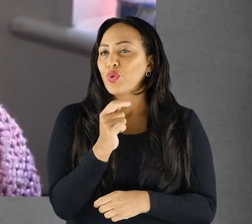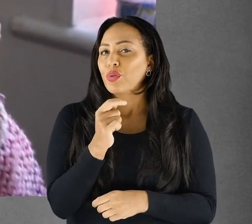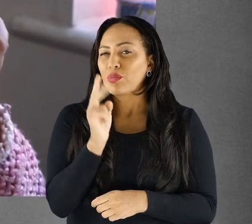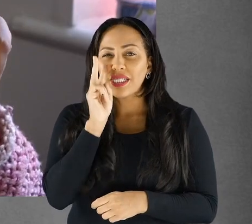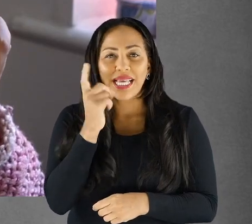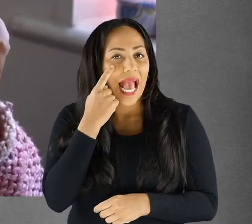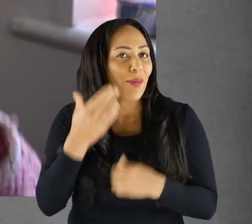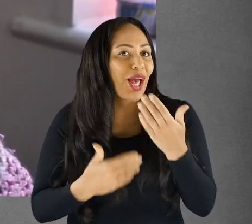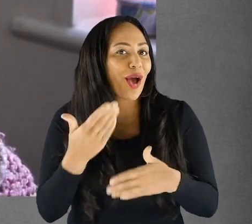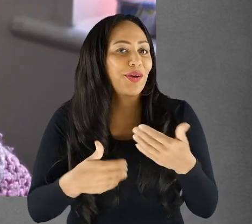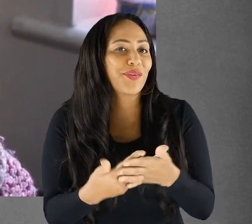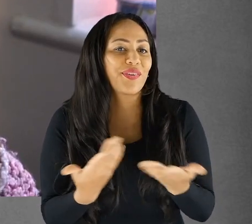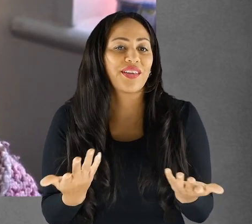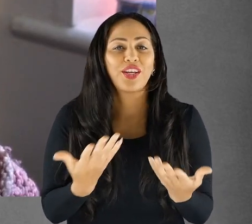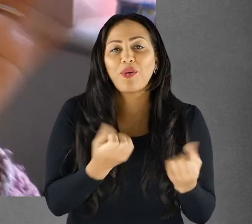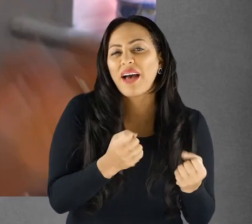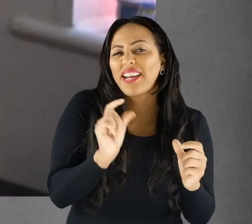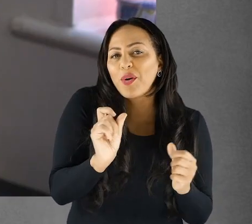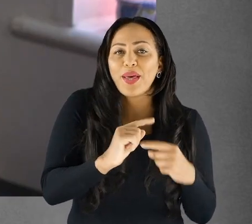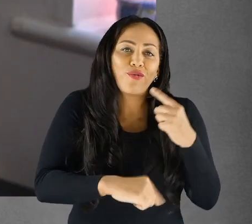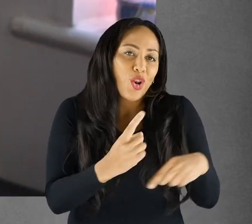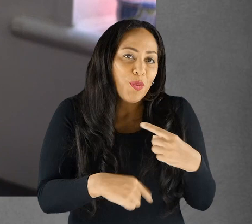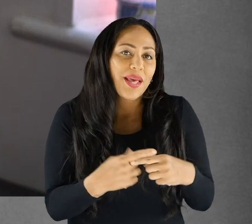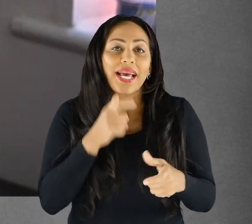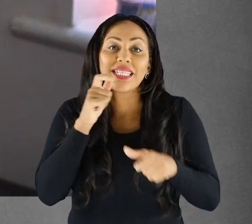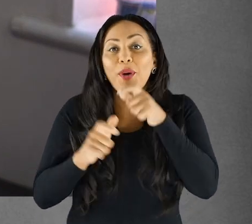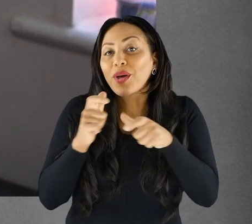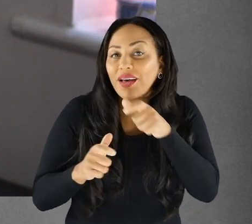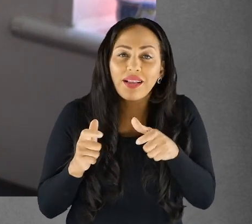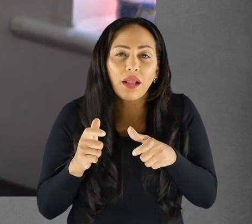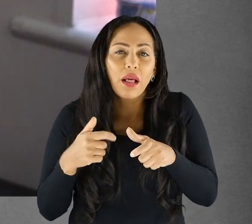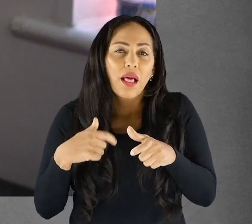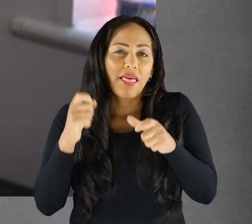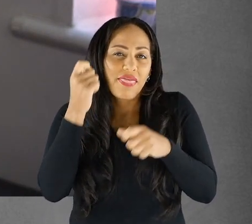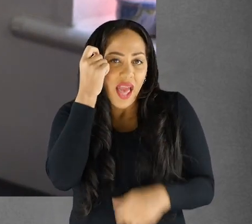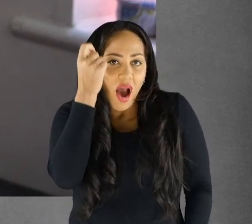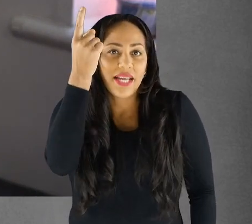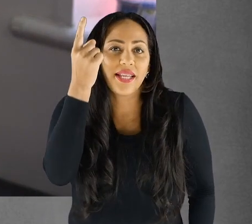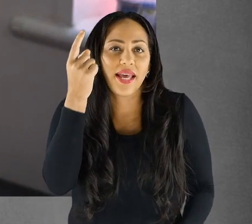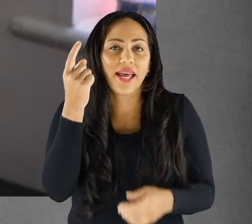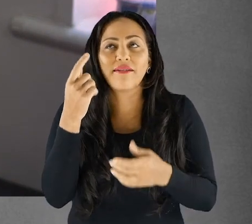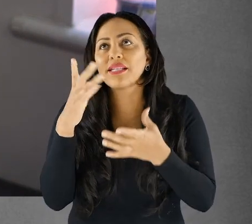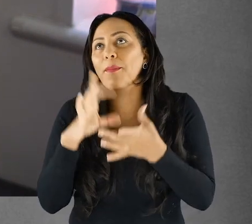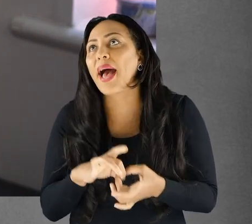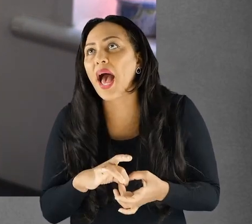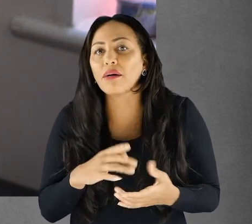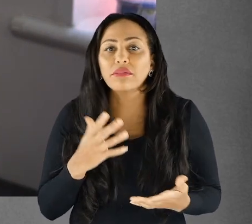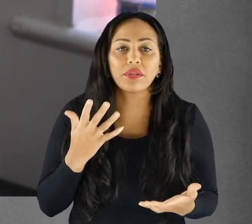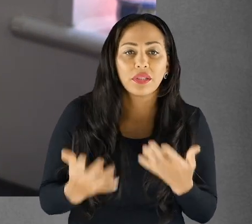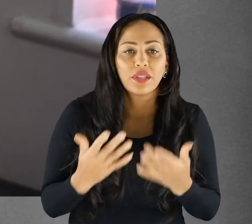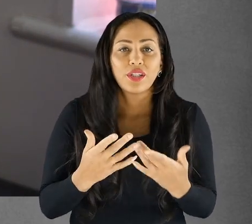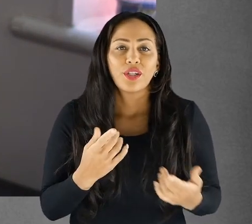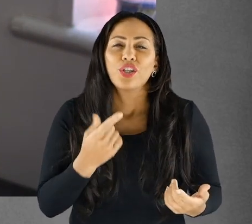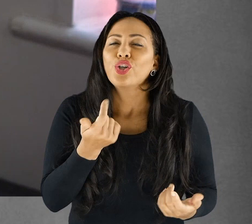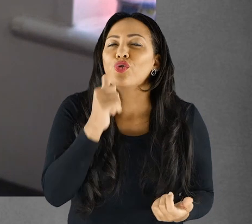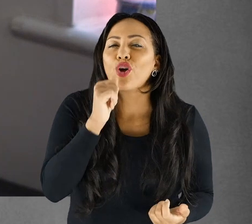shorter version of it, and we'll see how it goes. So it get a bit of looping and spoken. And the